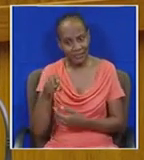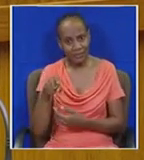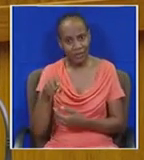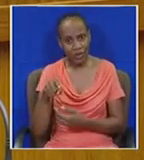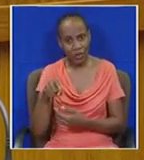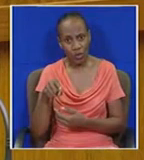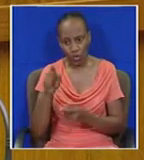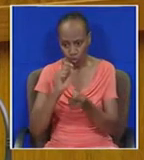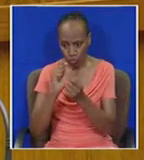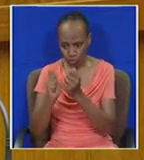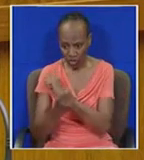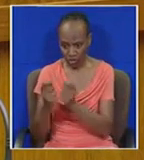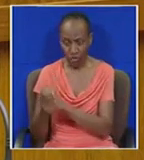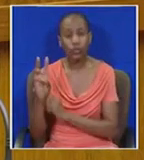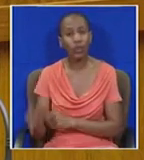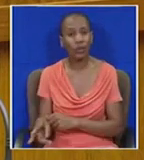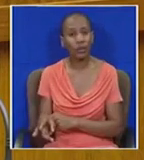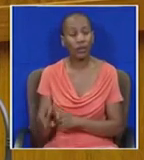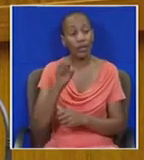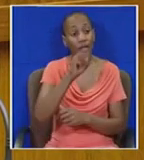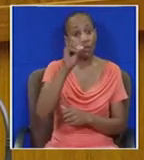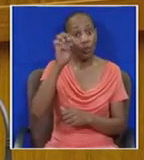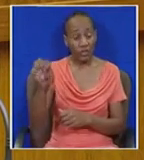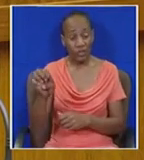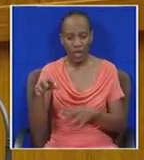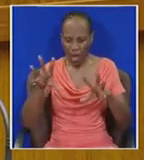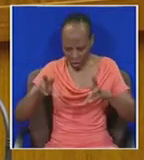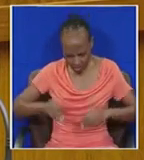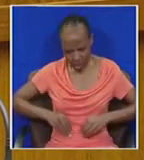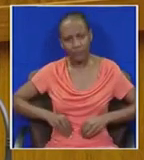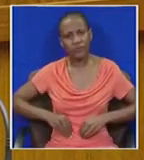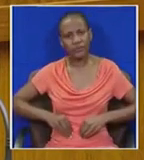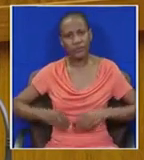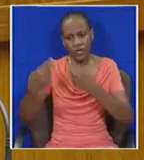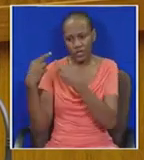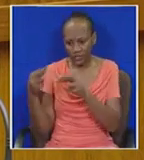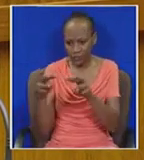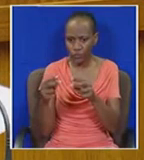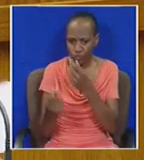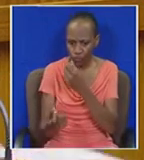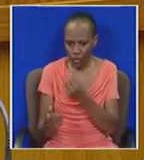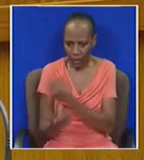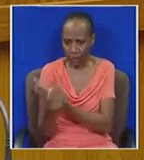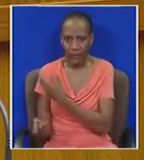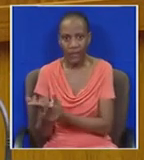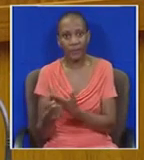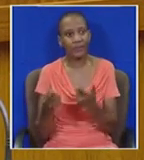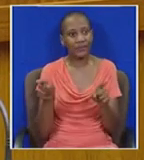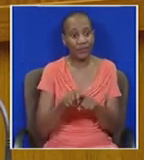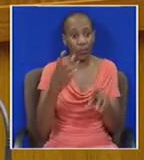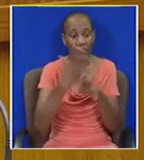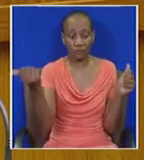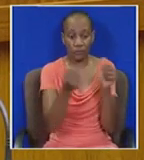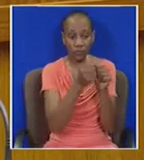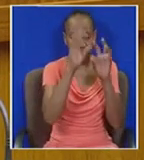SOEs, and particularly, welcome the announcement of the review of the size and configuration of government departments.